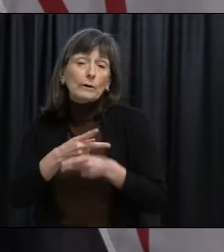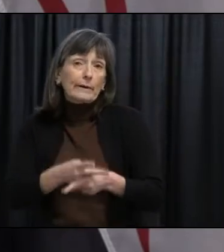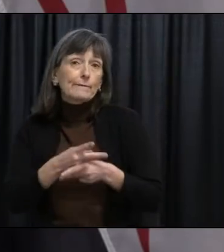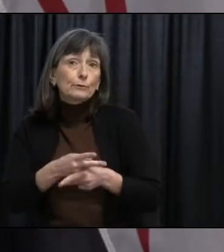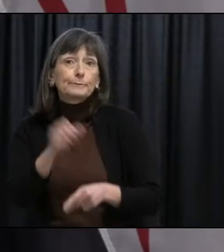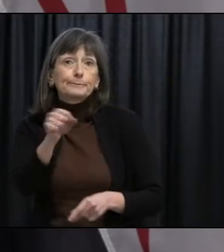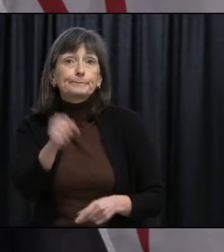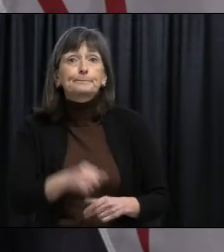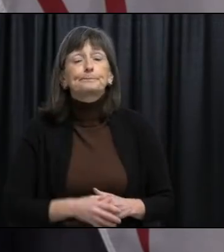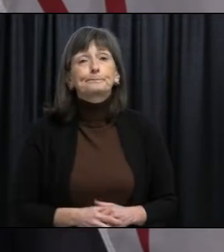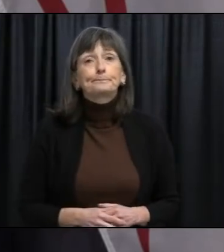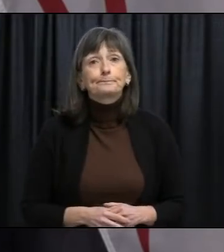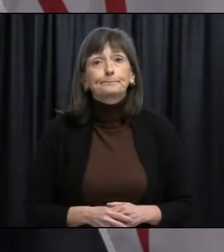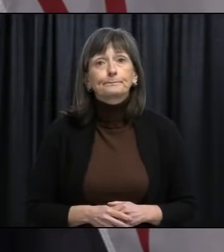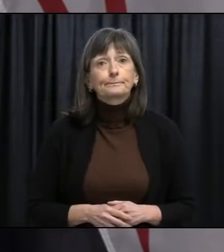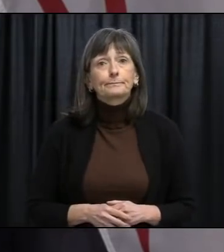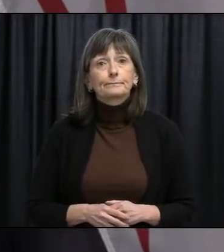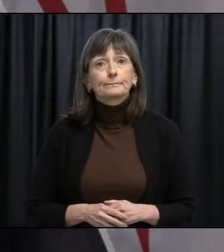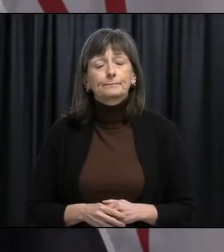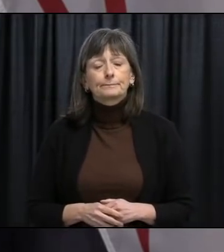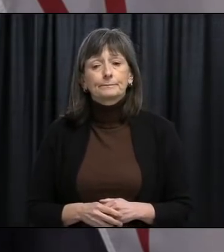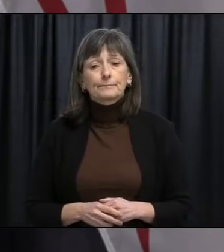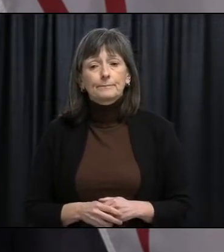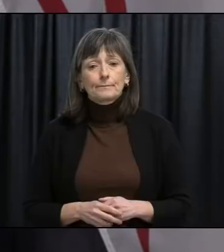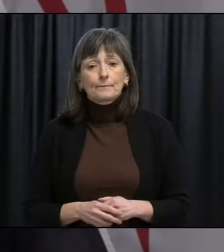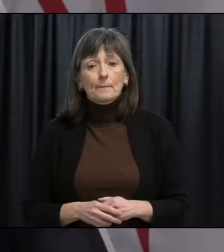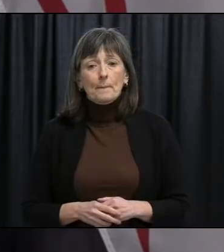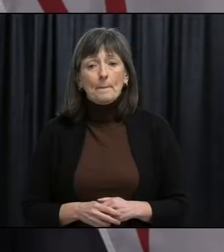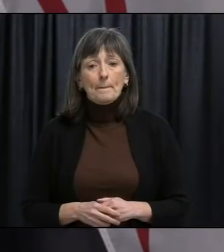is important in this situation.